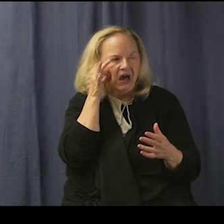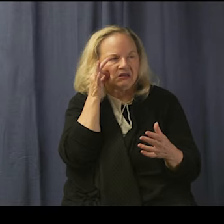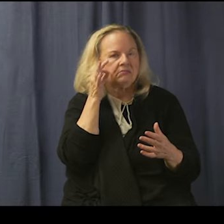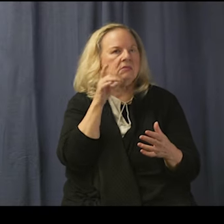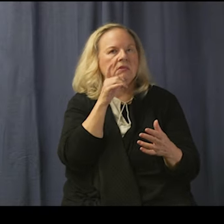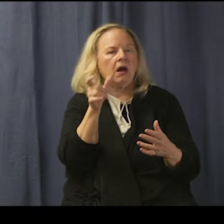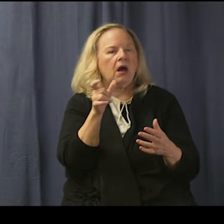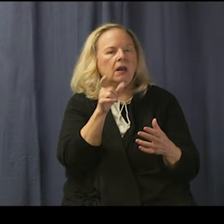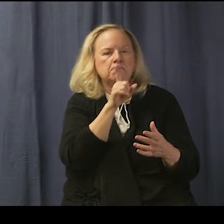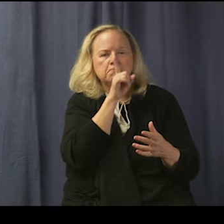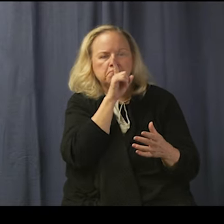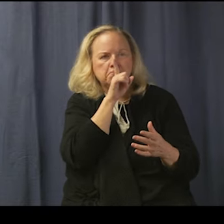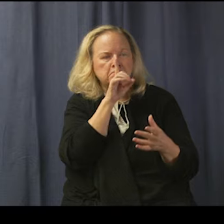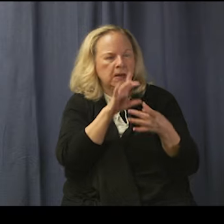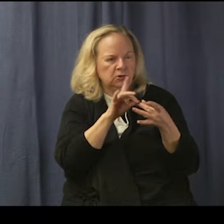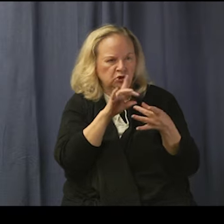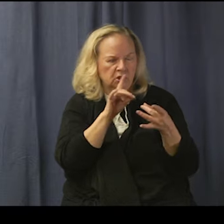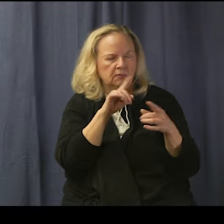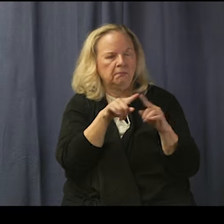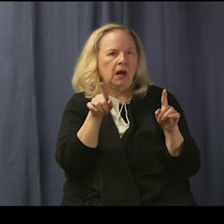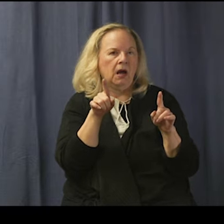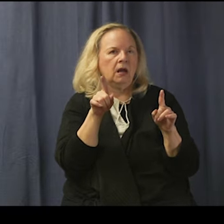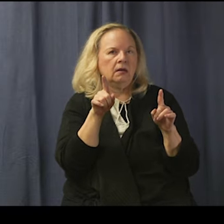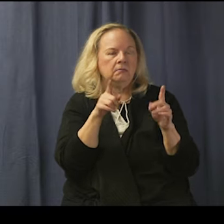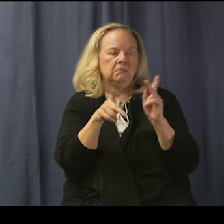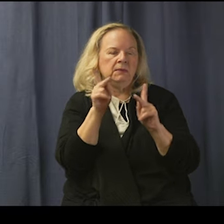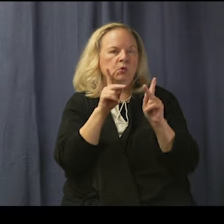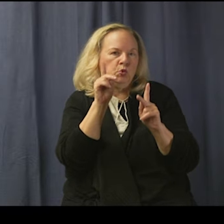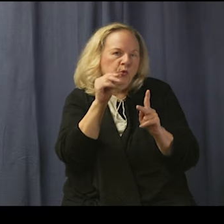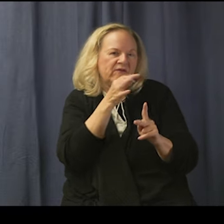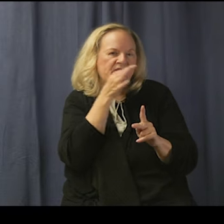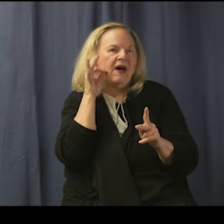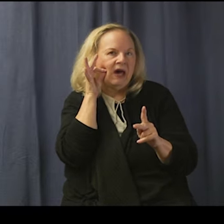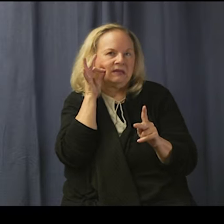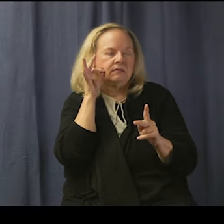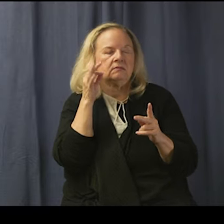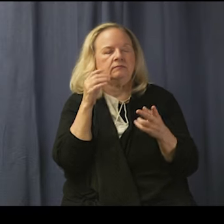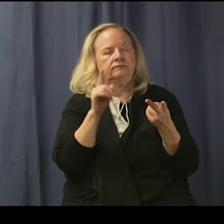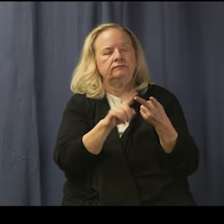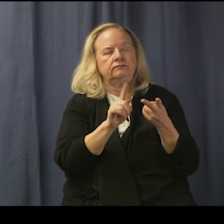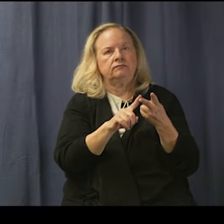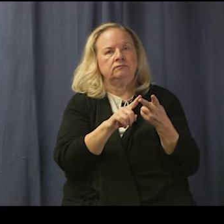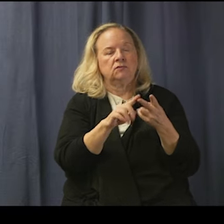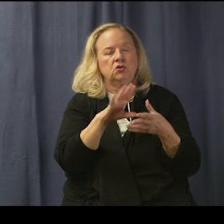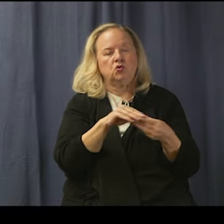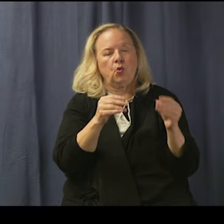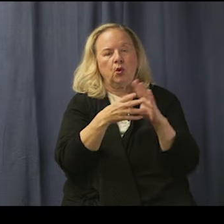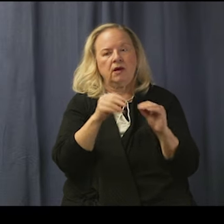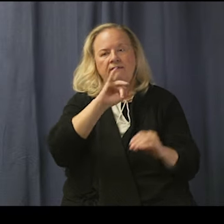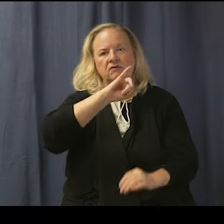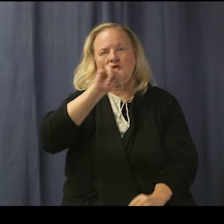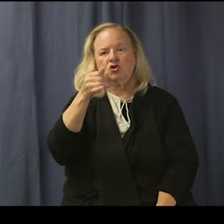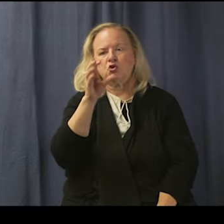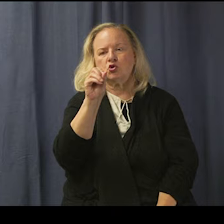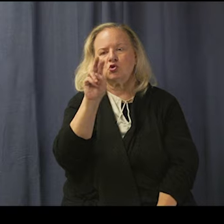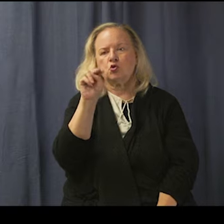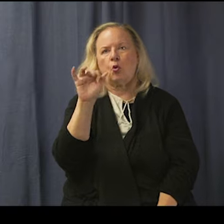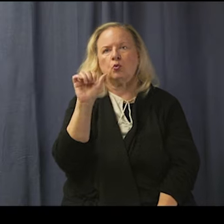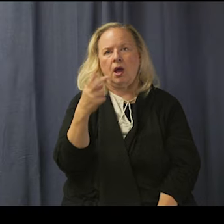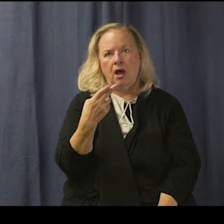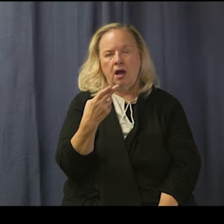isn't mentioned here. Okay, but guess what? We're going to talk about the story of Jonah. And the events of Jonah